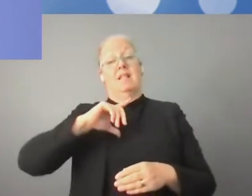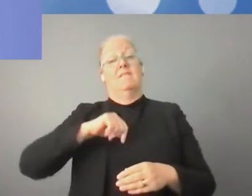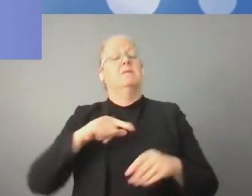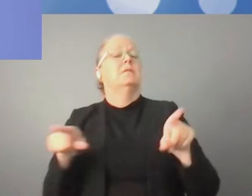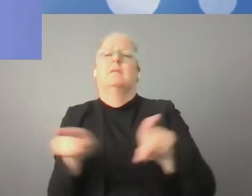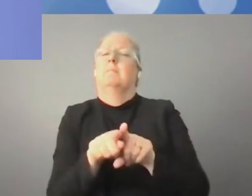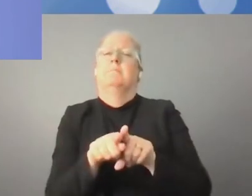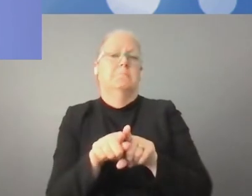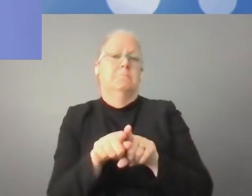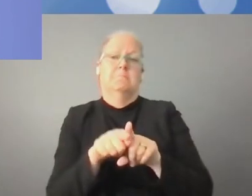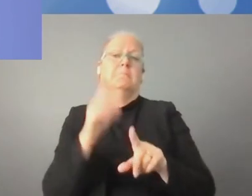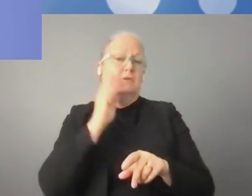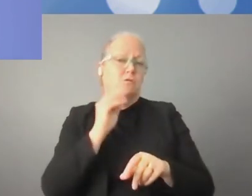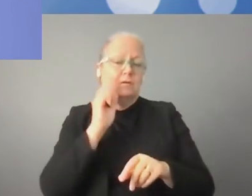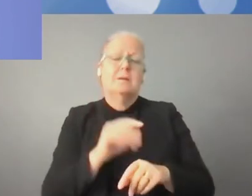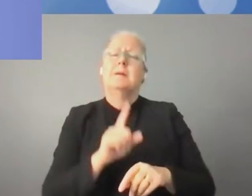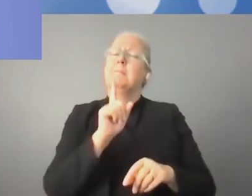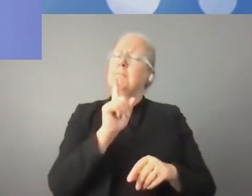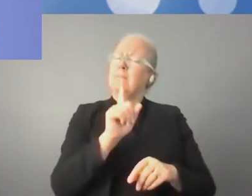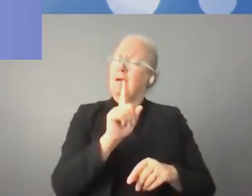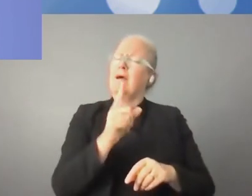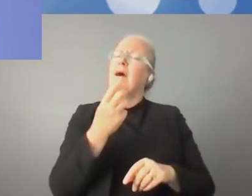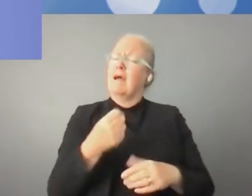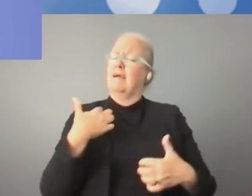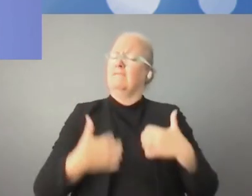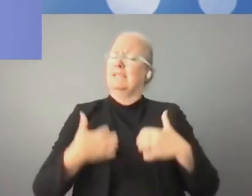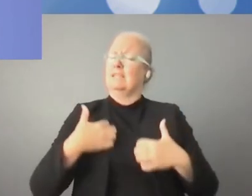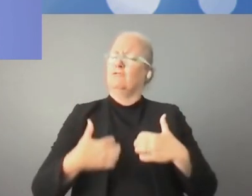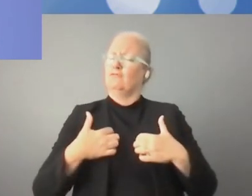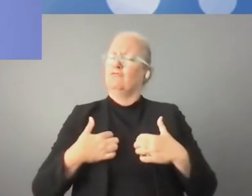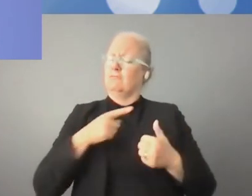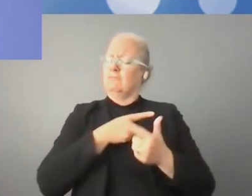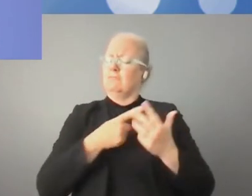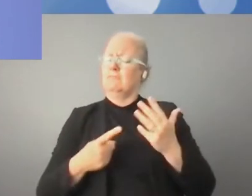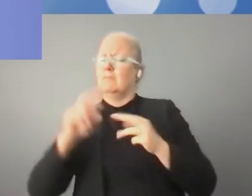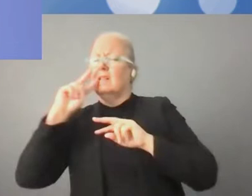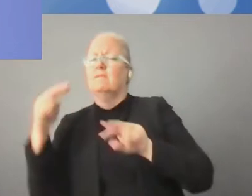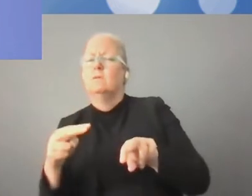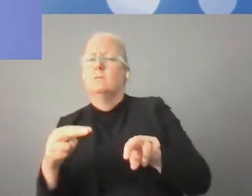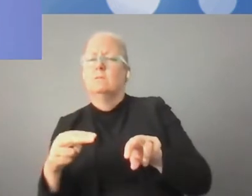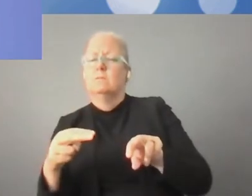interesting upsides to that as well i'm quite sure that